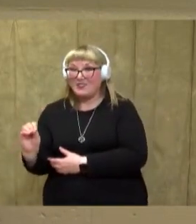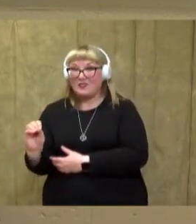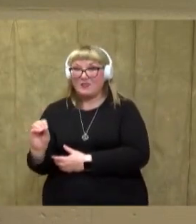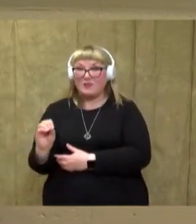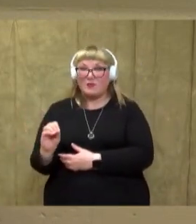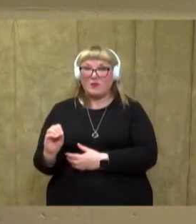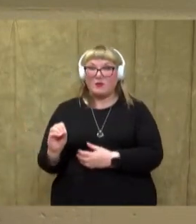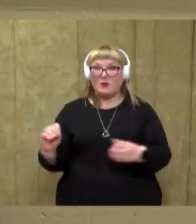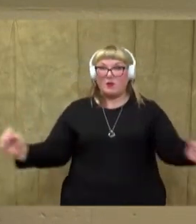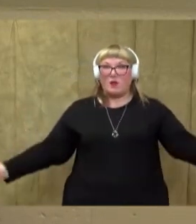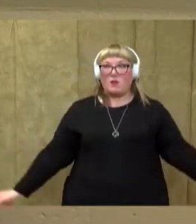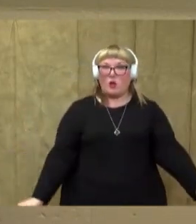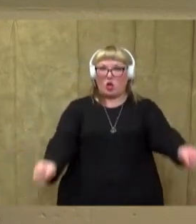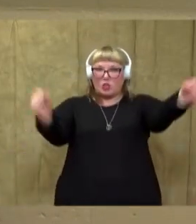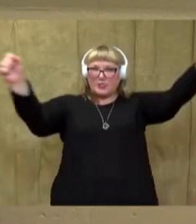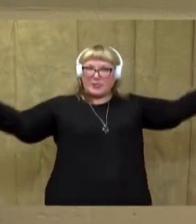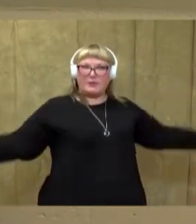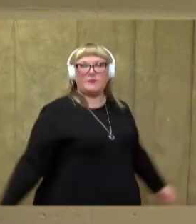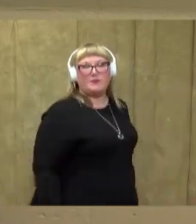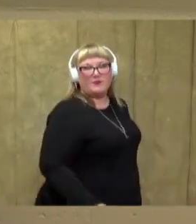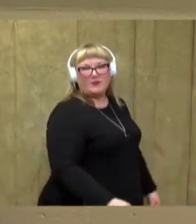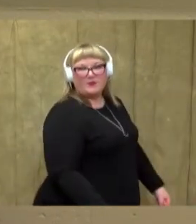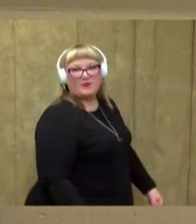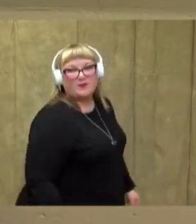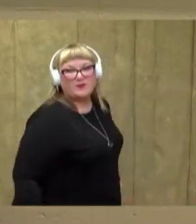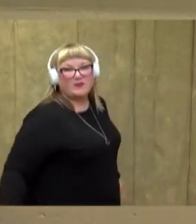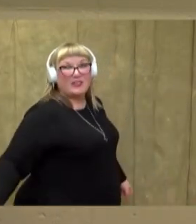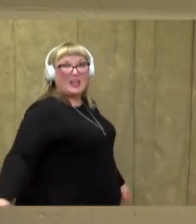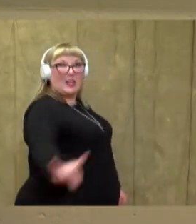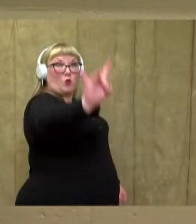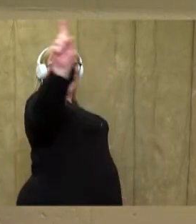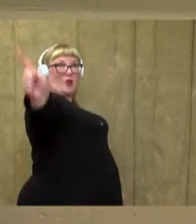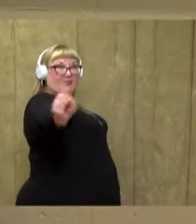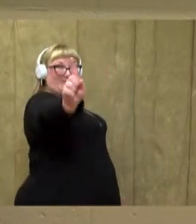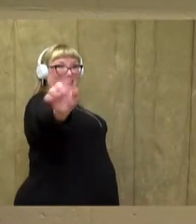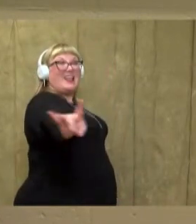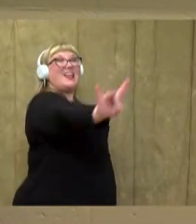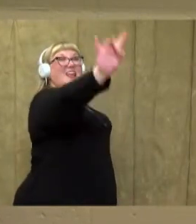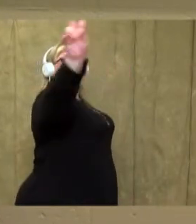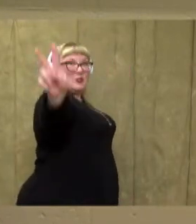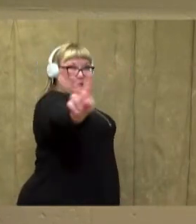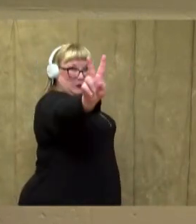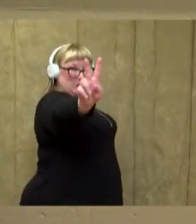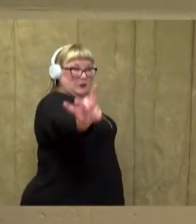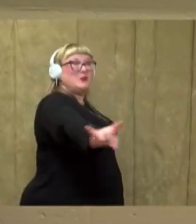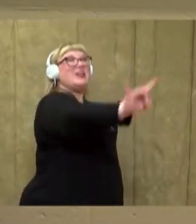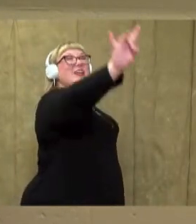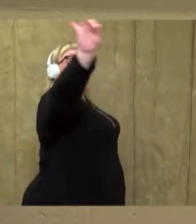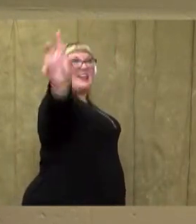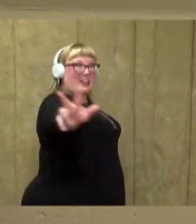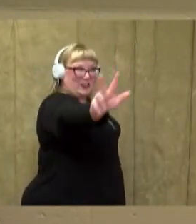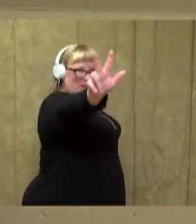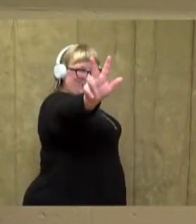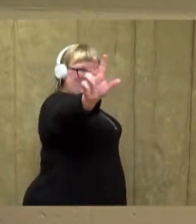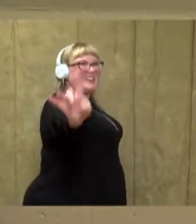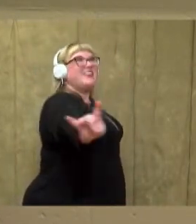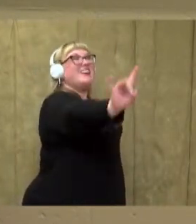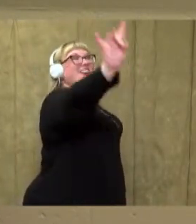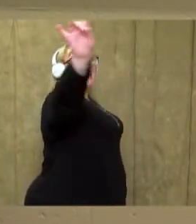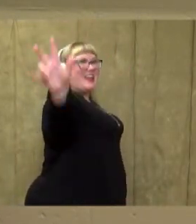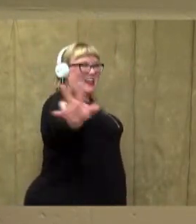with me by doing arm circles? Let's try that. 81, 82,